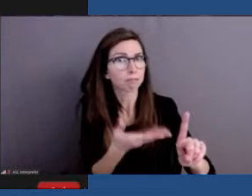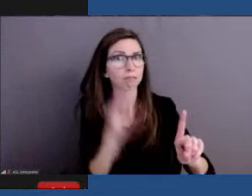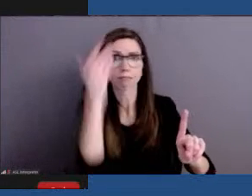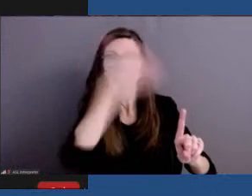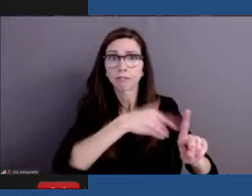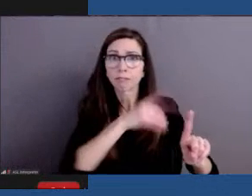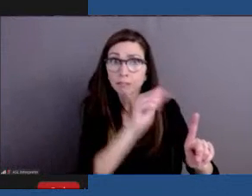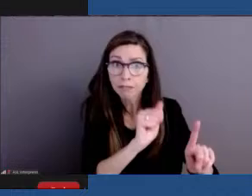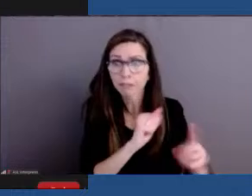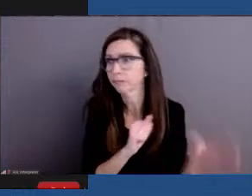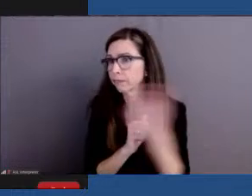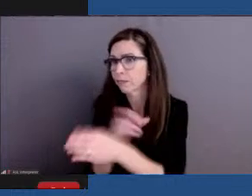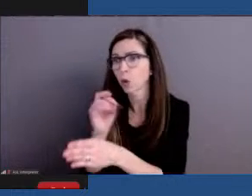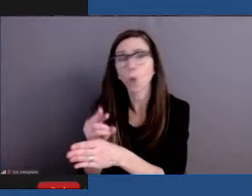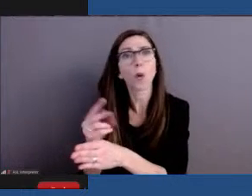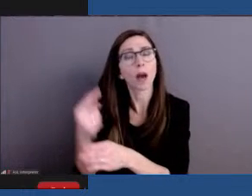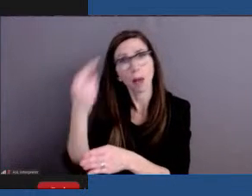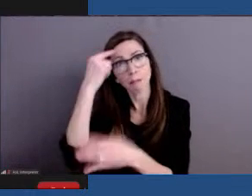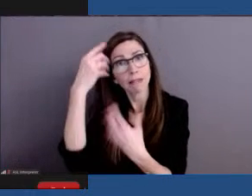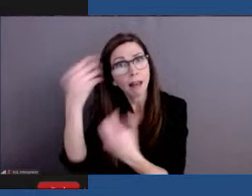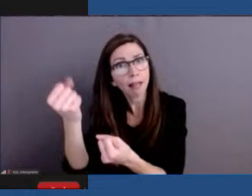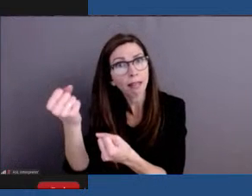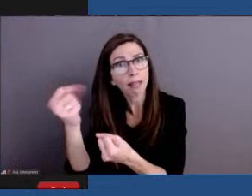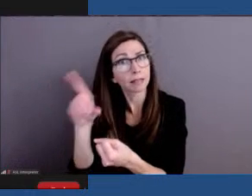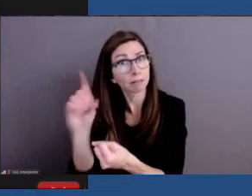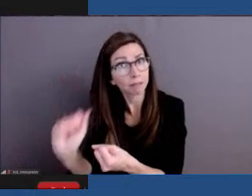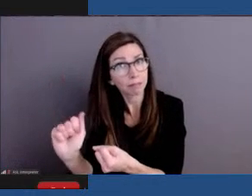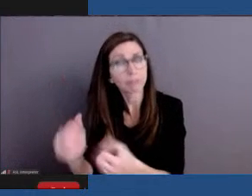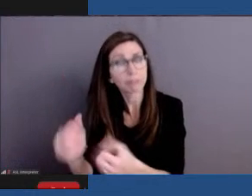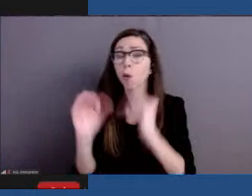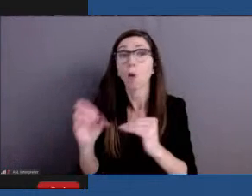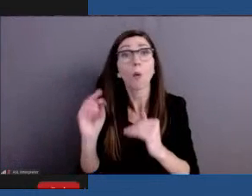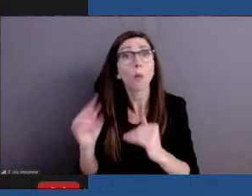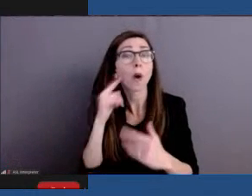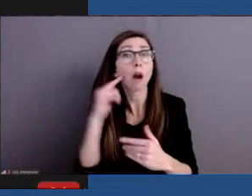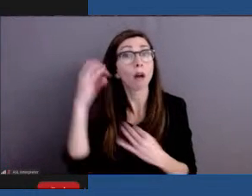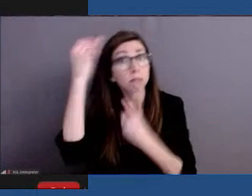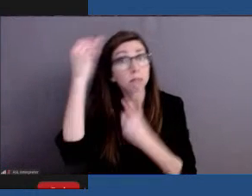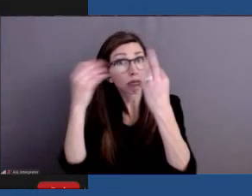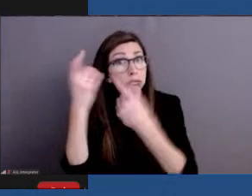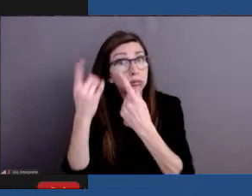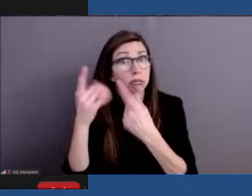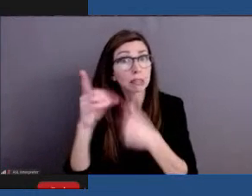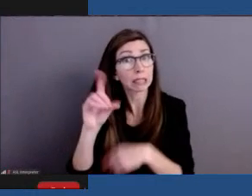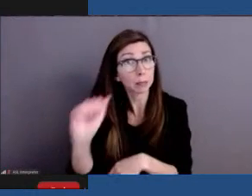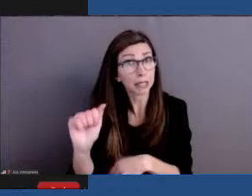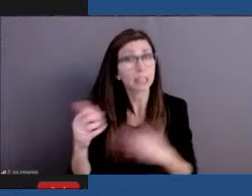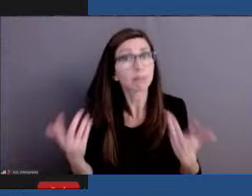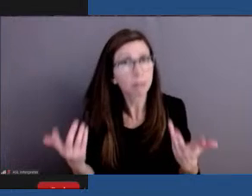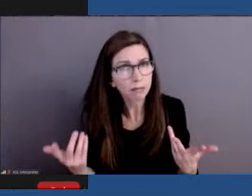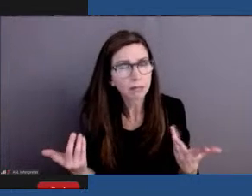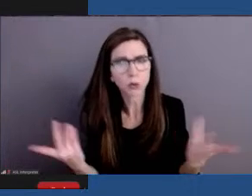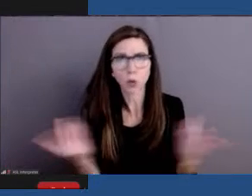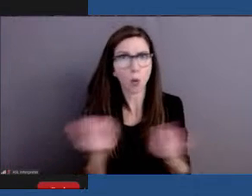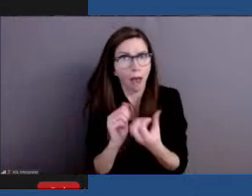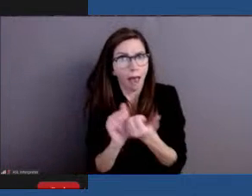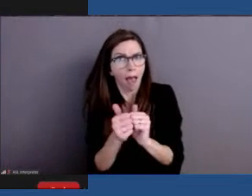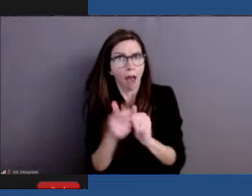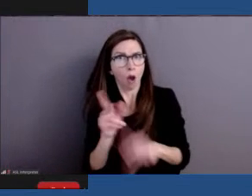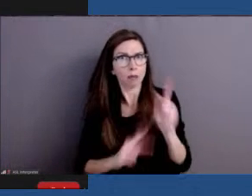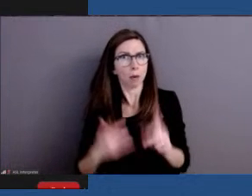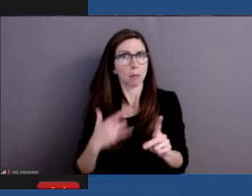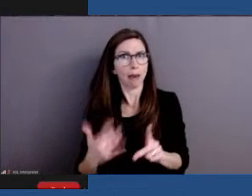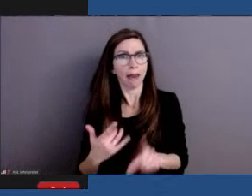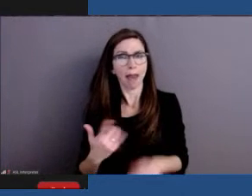with cognitive impairments. And so we need to consider how all these different users approach and use and access